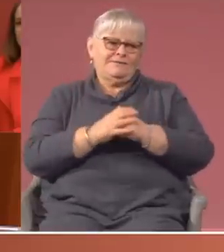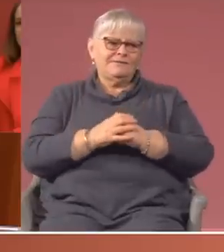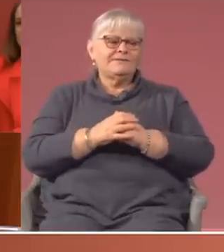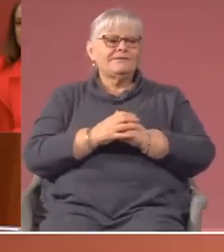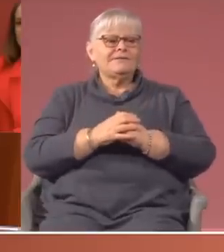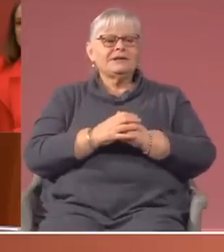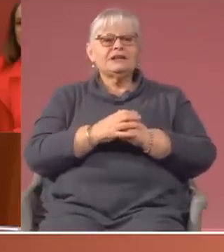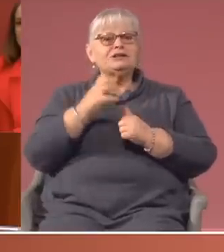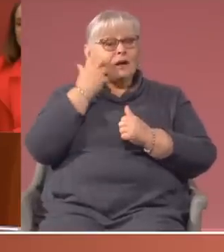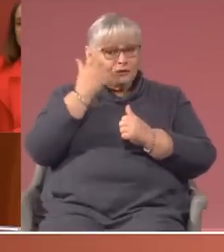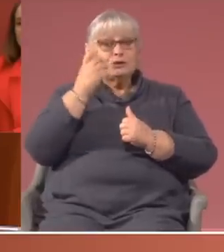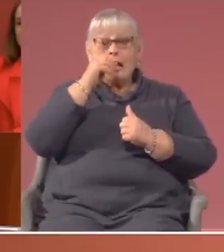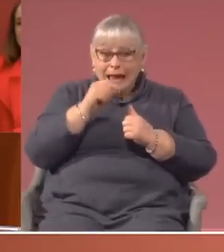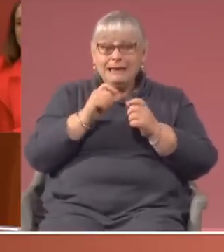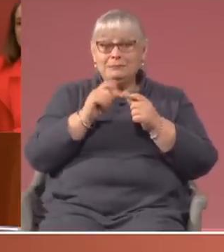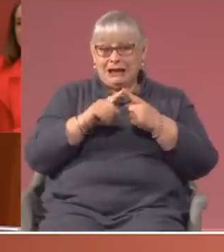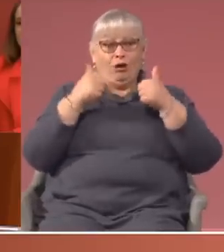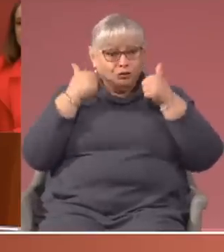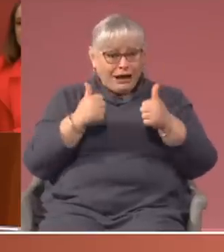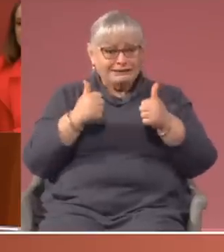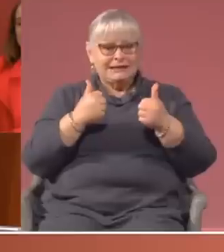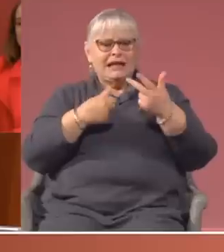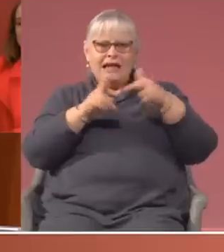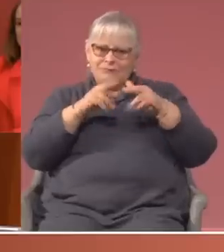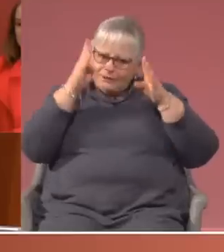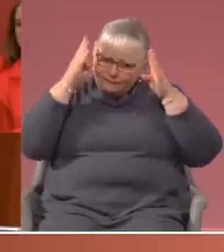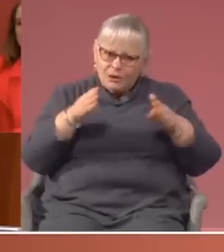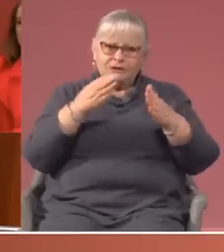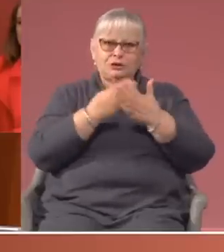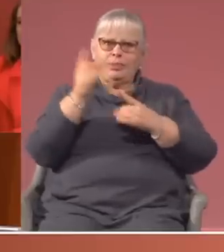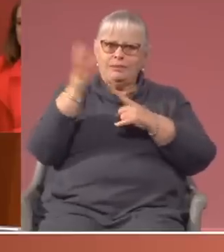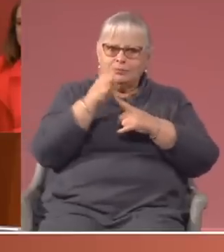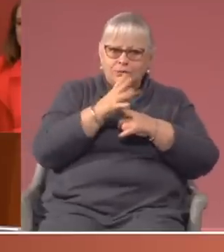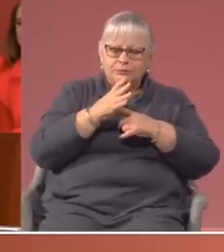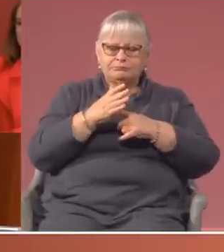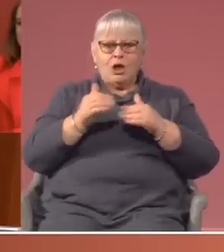Our future can be great if we actually focus on the things that matter, the